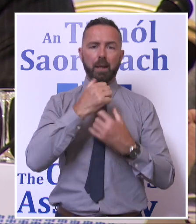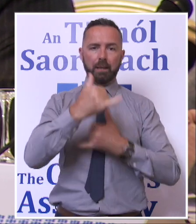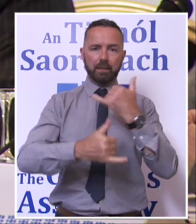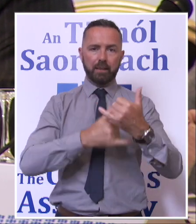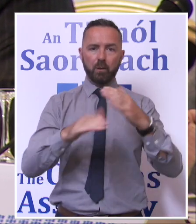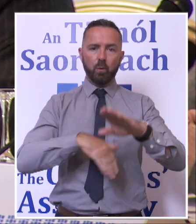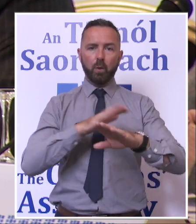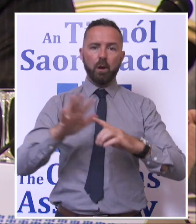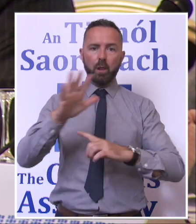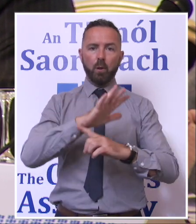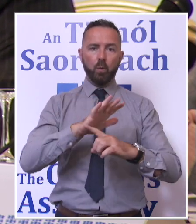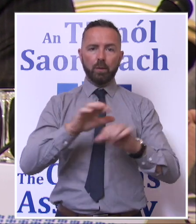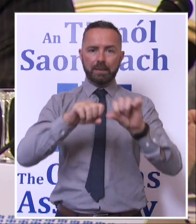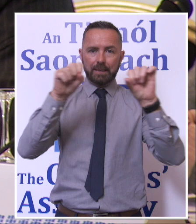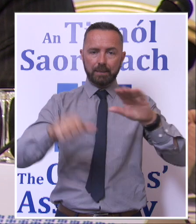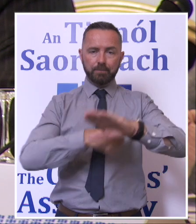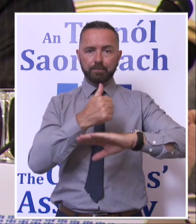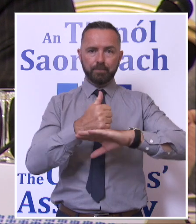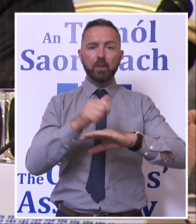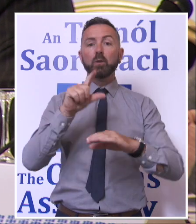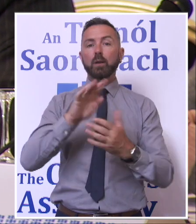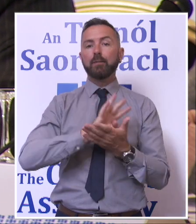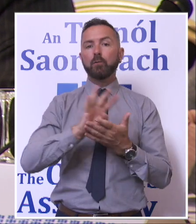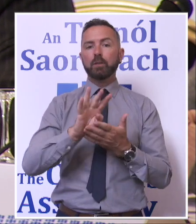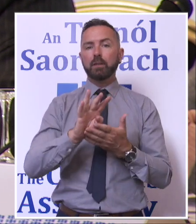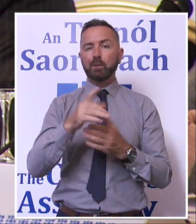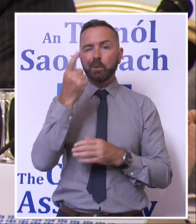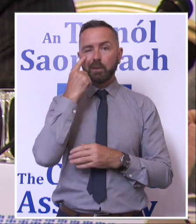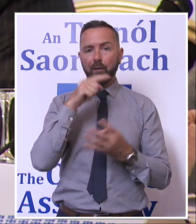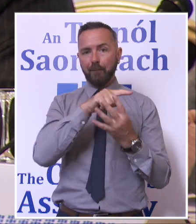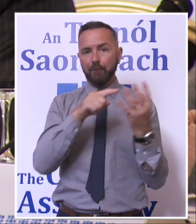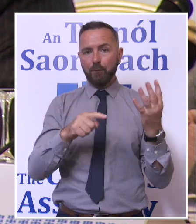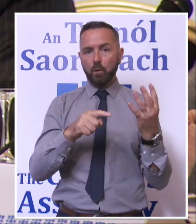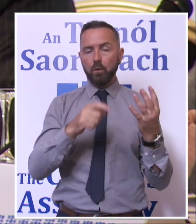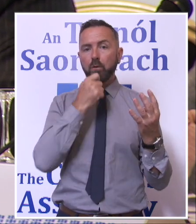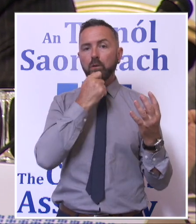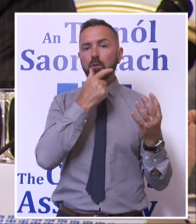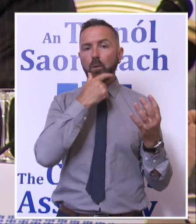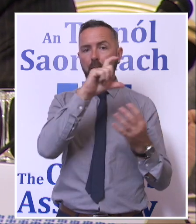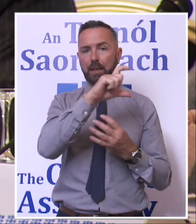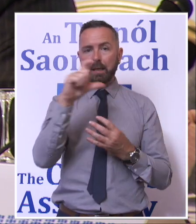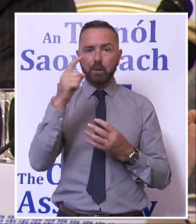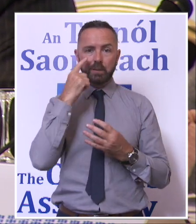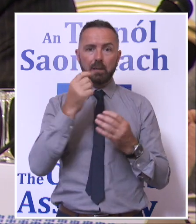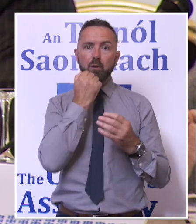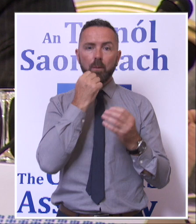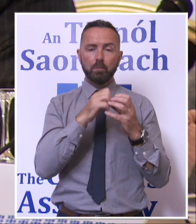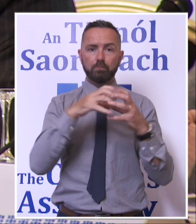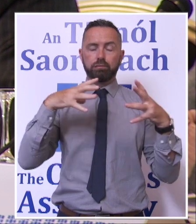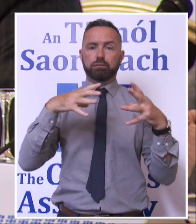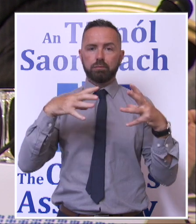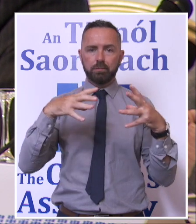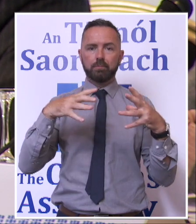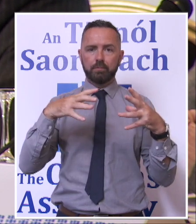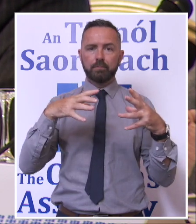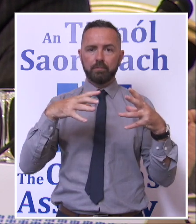in. So what we saw in 2014 was the 4 existing Dublin councils saw their councillor numbers increase dramatically. However,